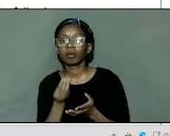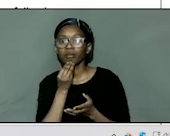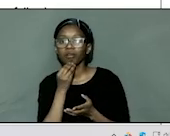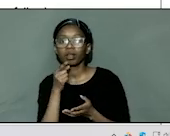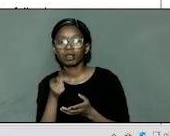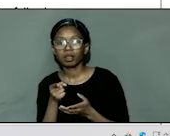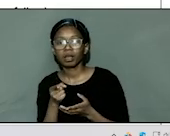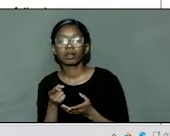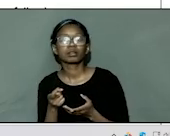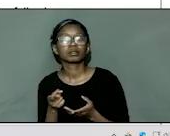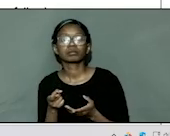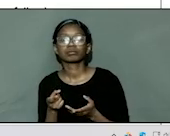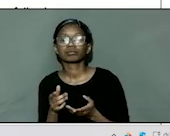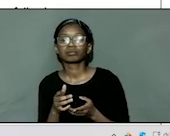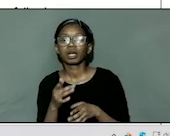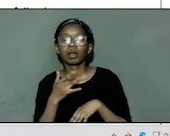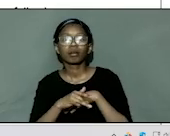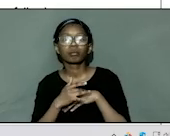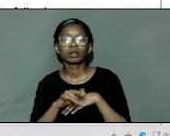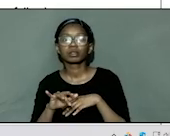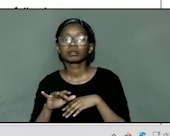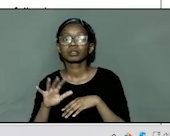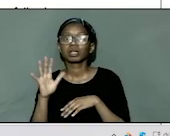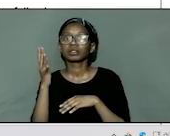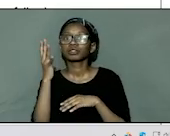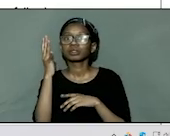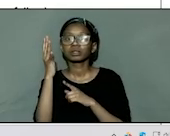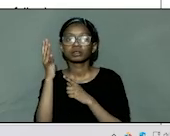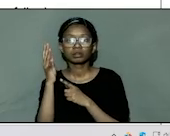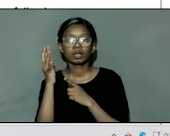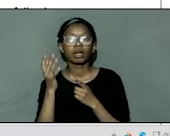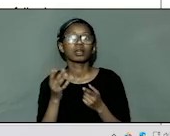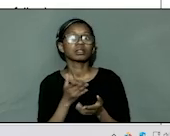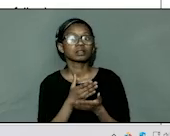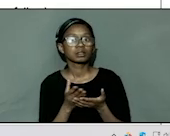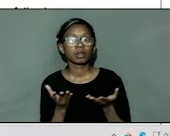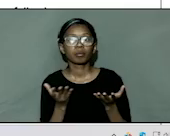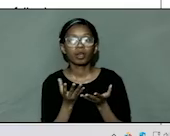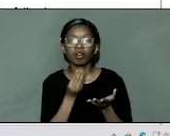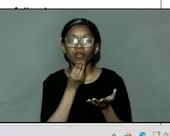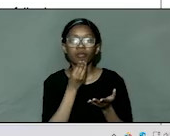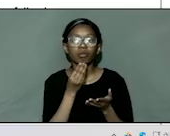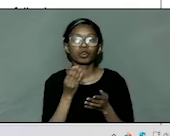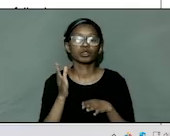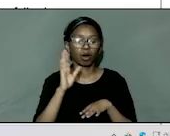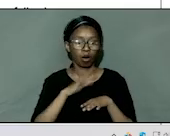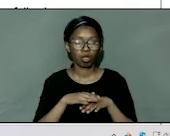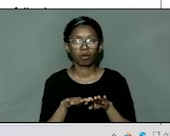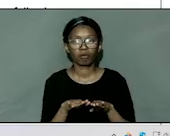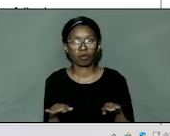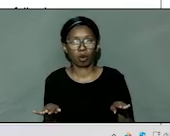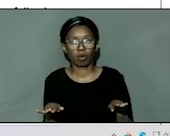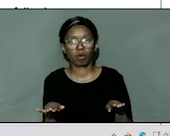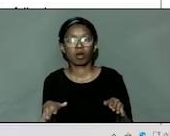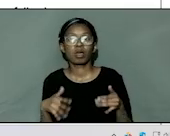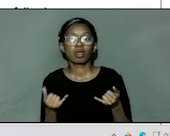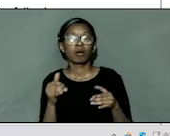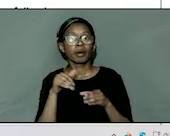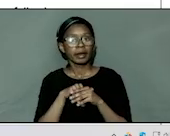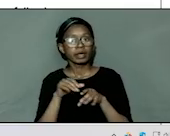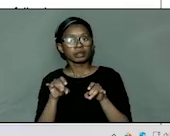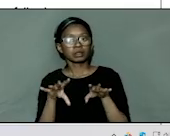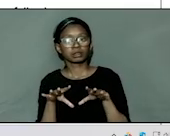top of the trees. Then for this one, maybe the food is where? On the ground. So in an